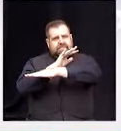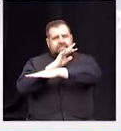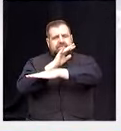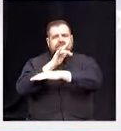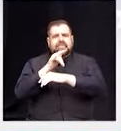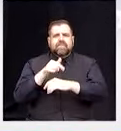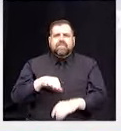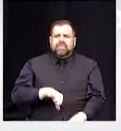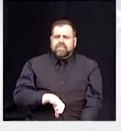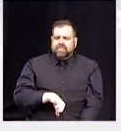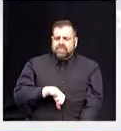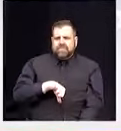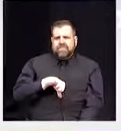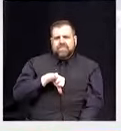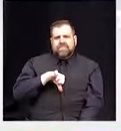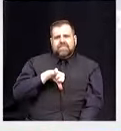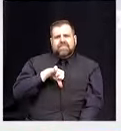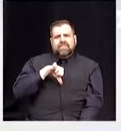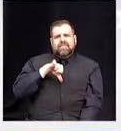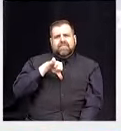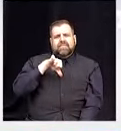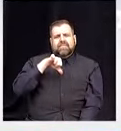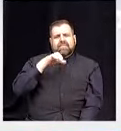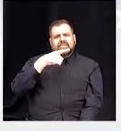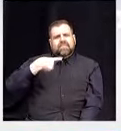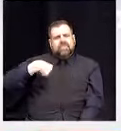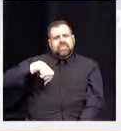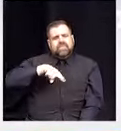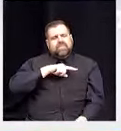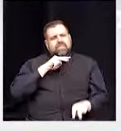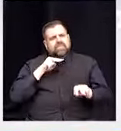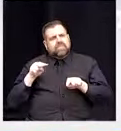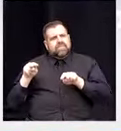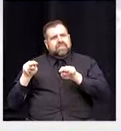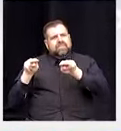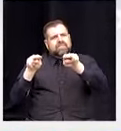light what so proudly we